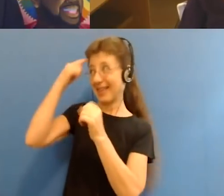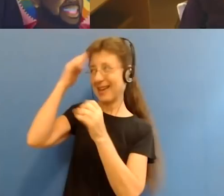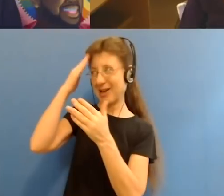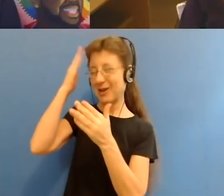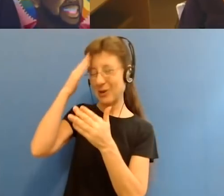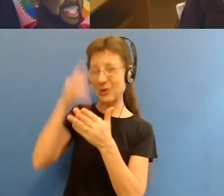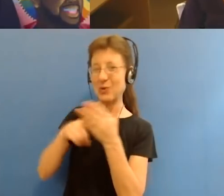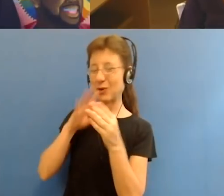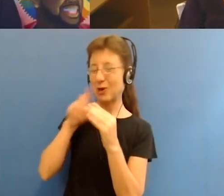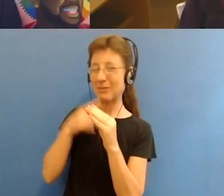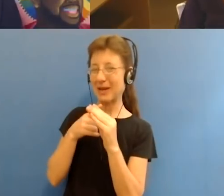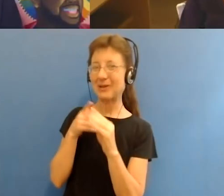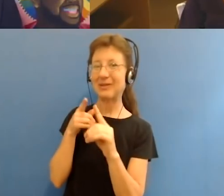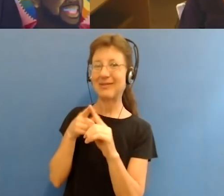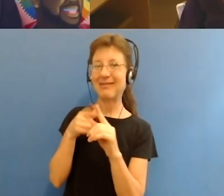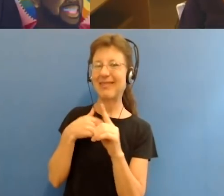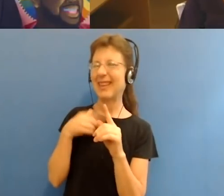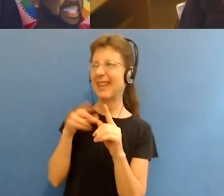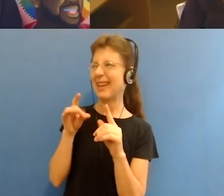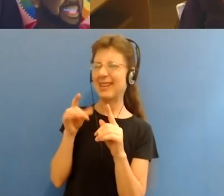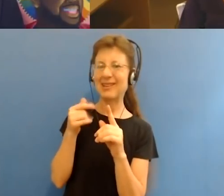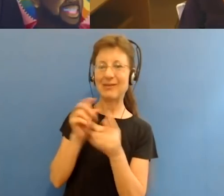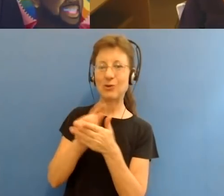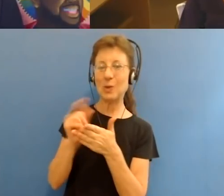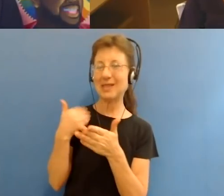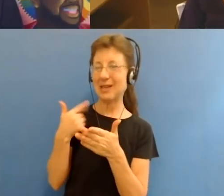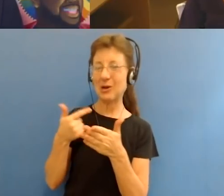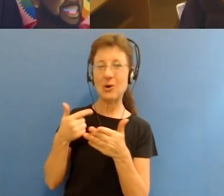referring to, which was a panel that I did a couple of weeks ago,